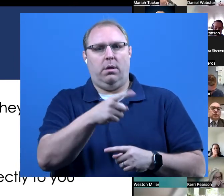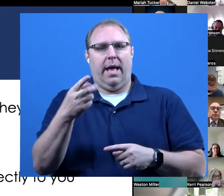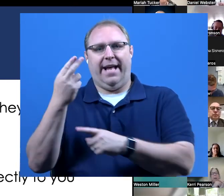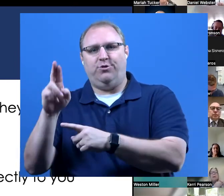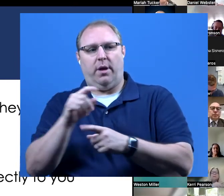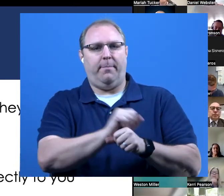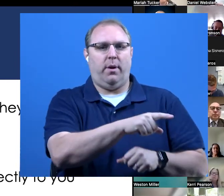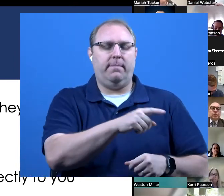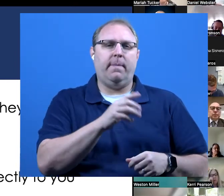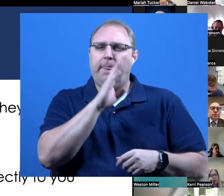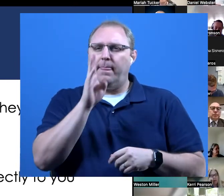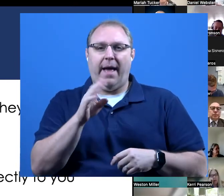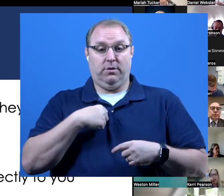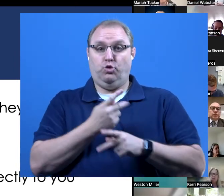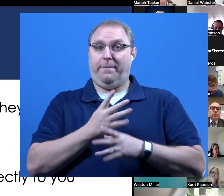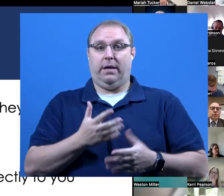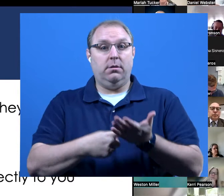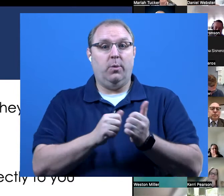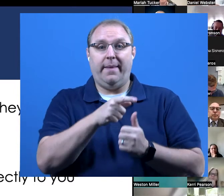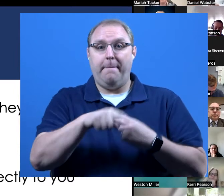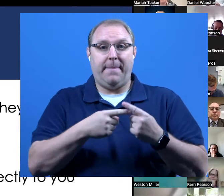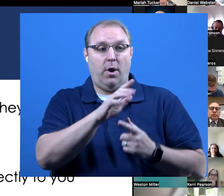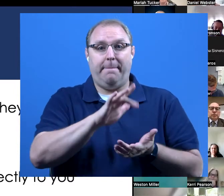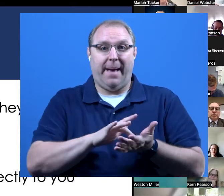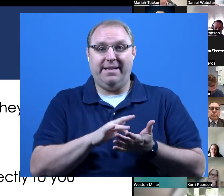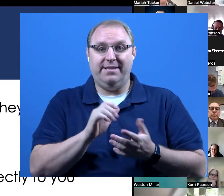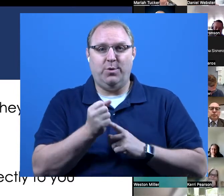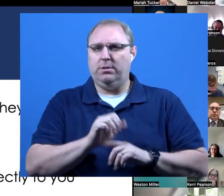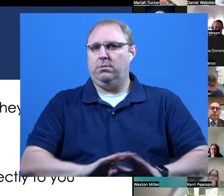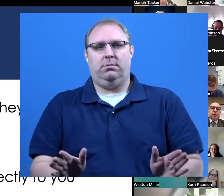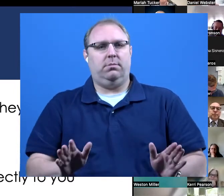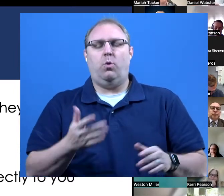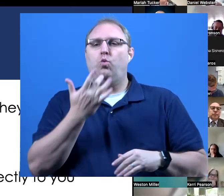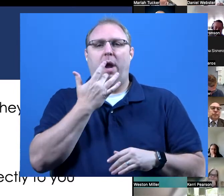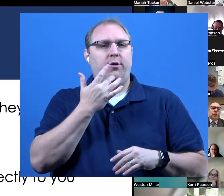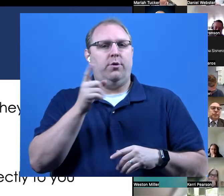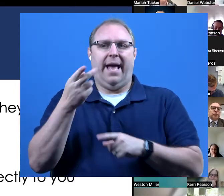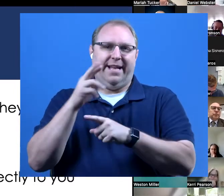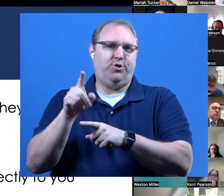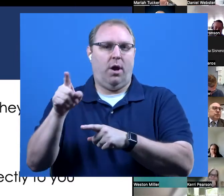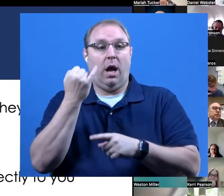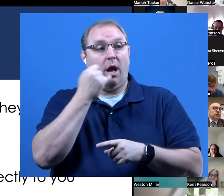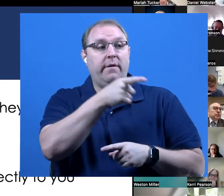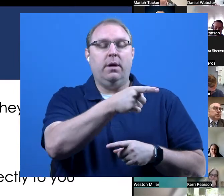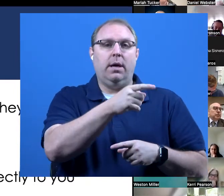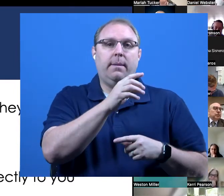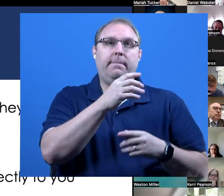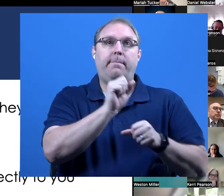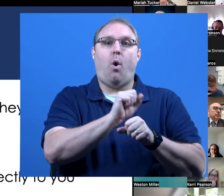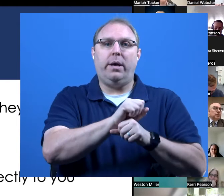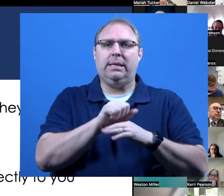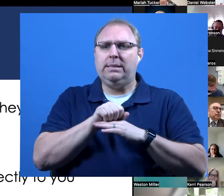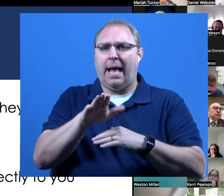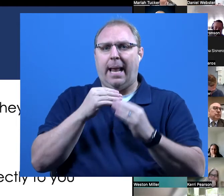it's emailed to you, delete that email, get it sent to us, we'll take care of it. Always show kindness and empathy. And I think